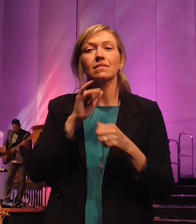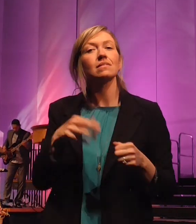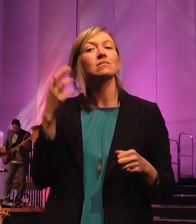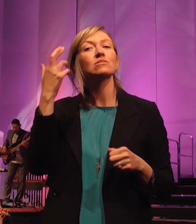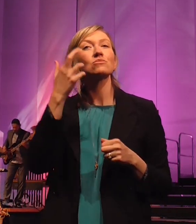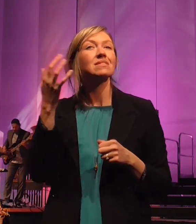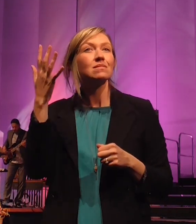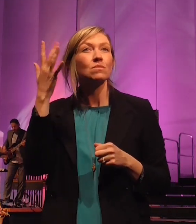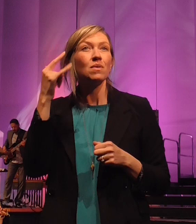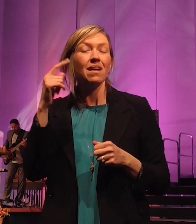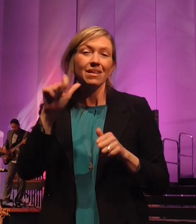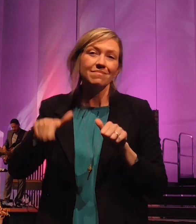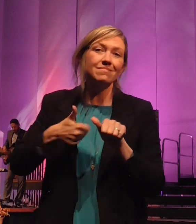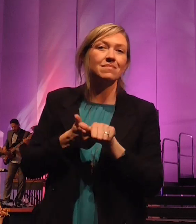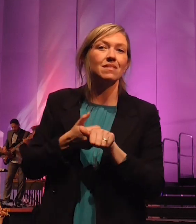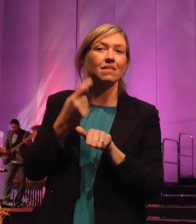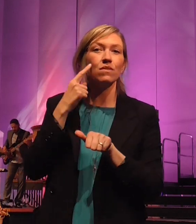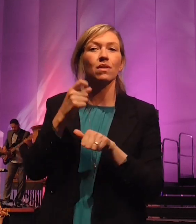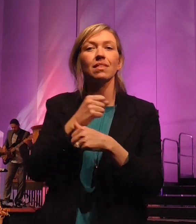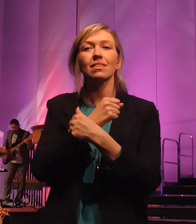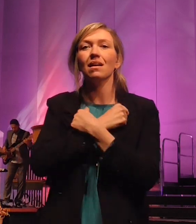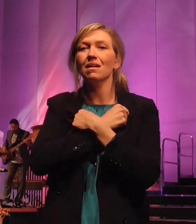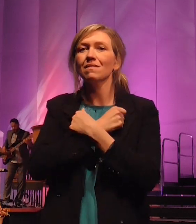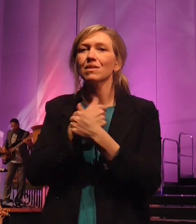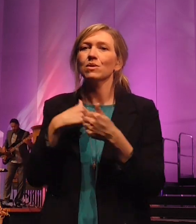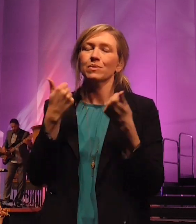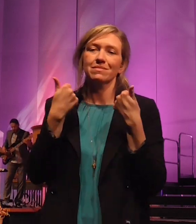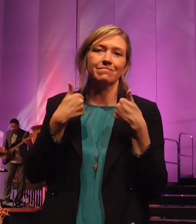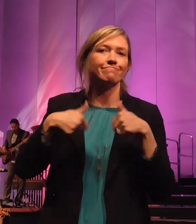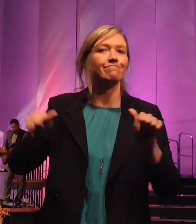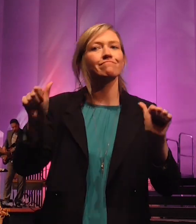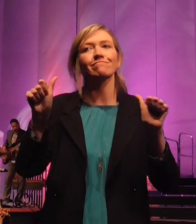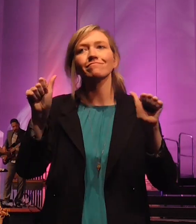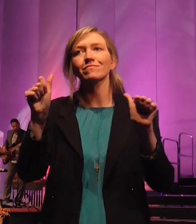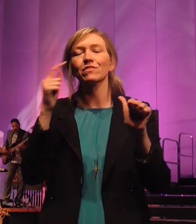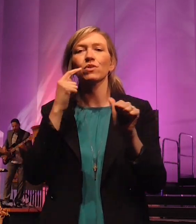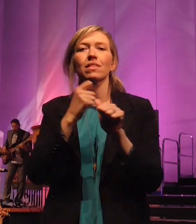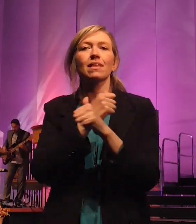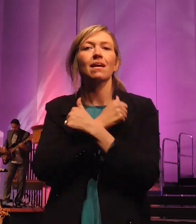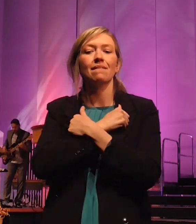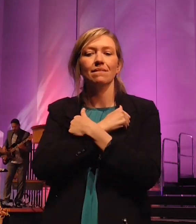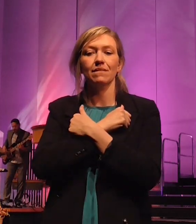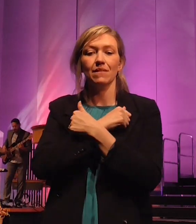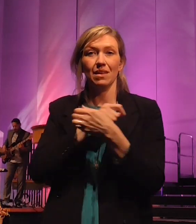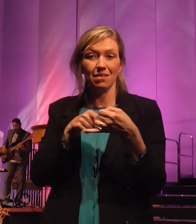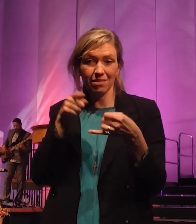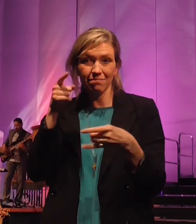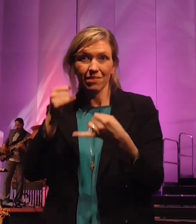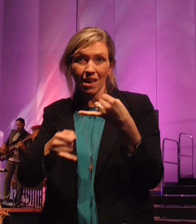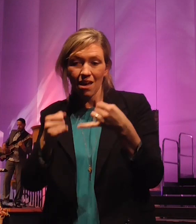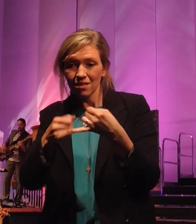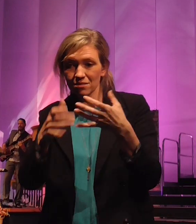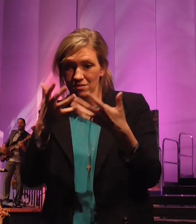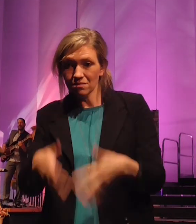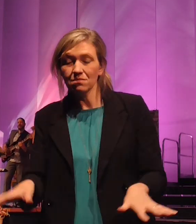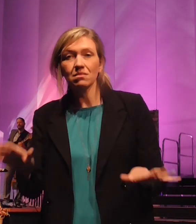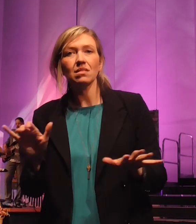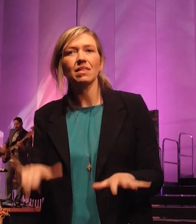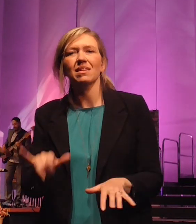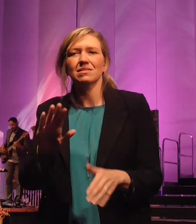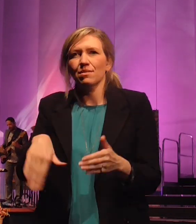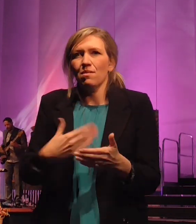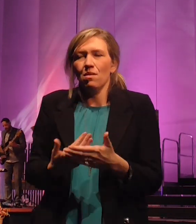That's why for love we die for love. In the end, that's all we know